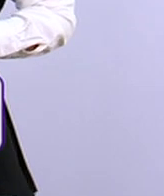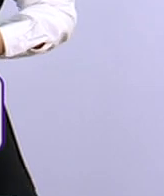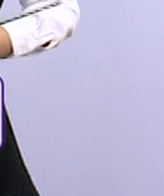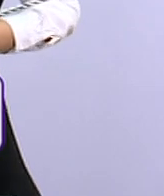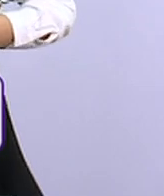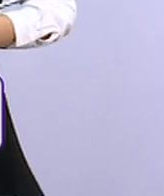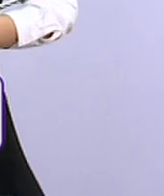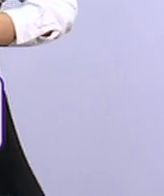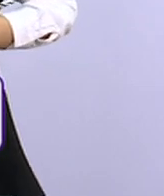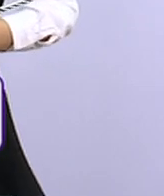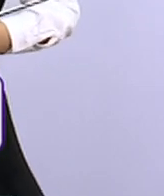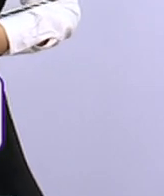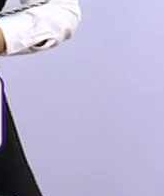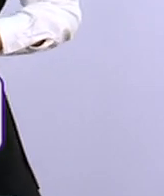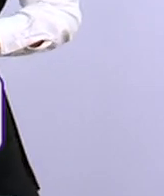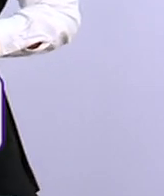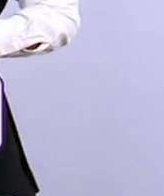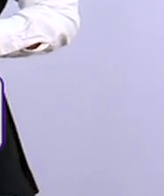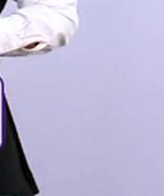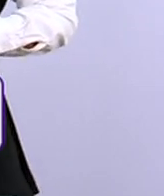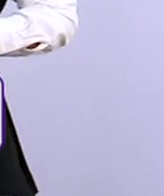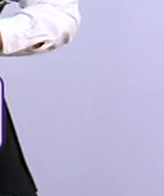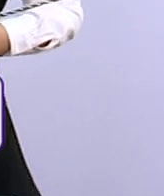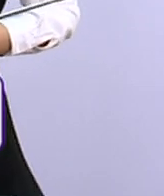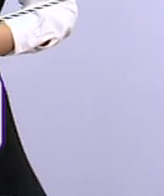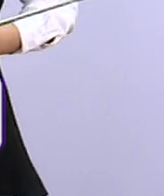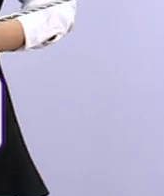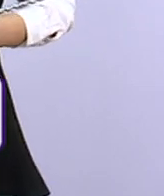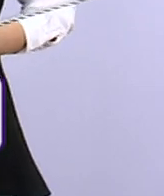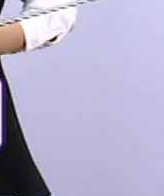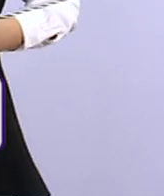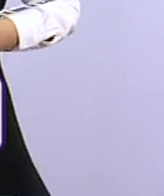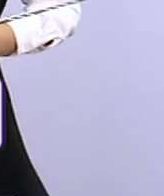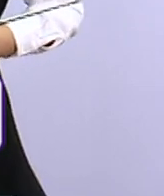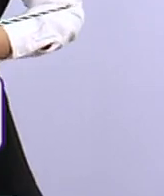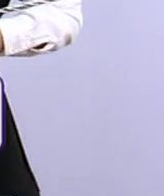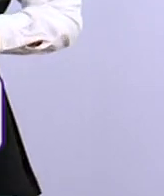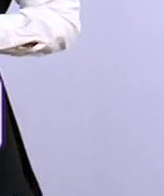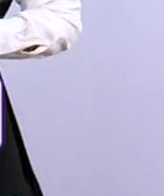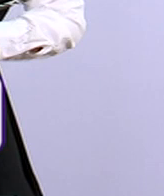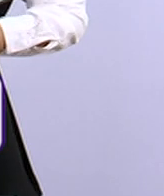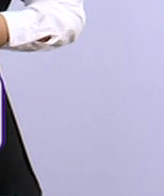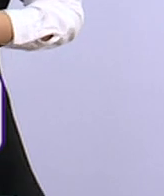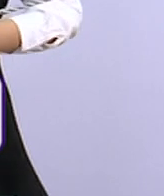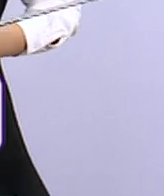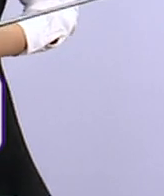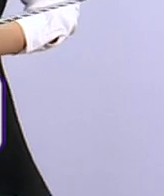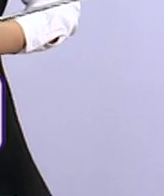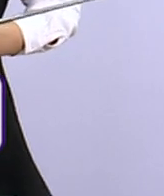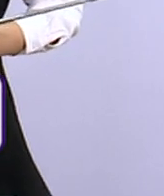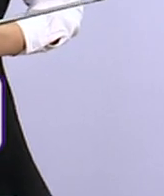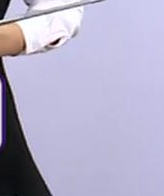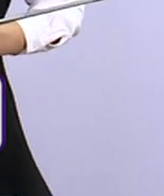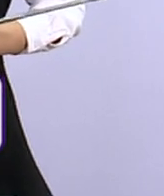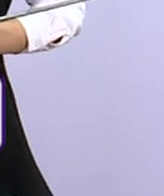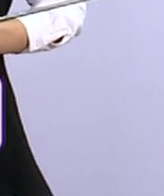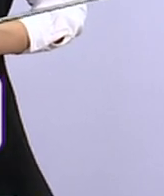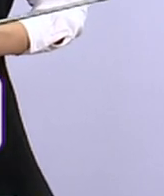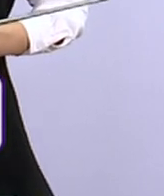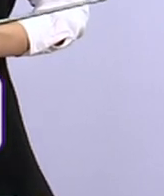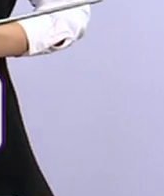yes, nose. Number two, we see with our